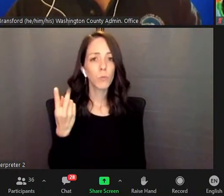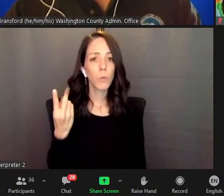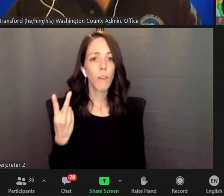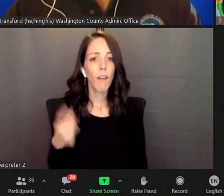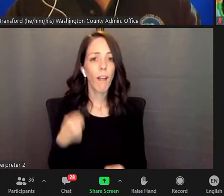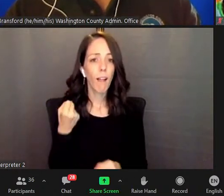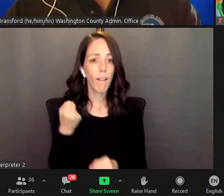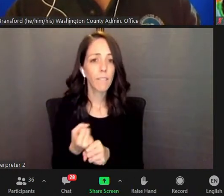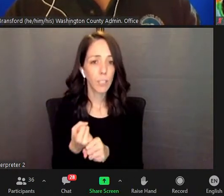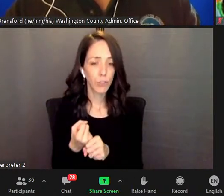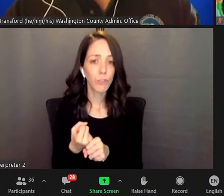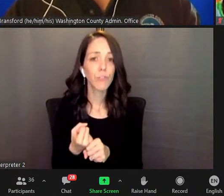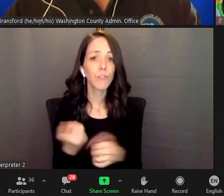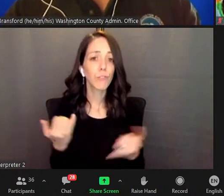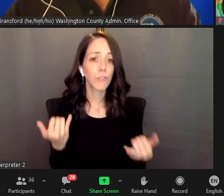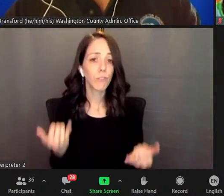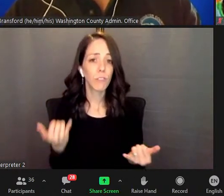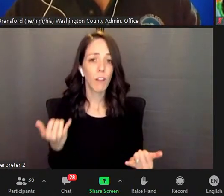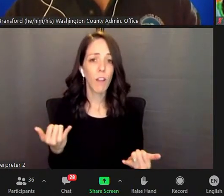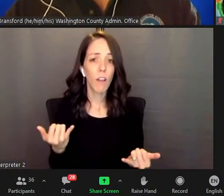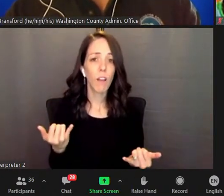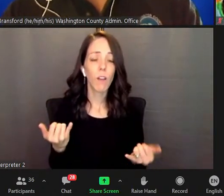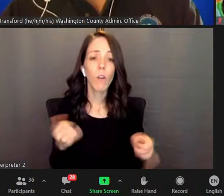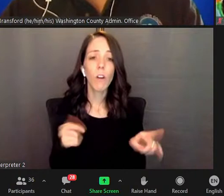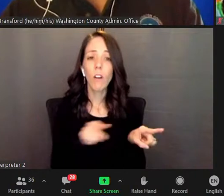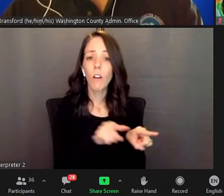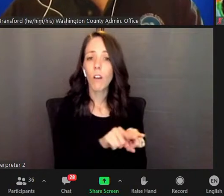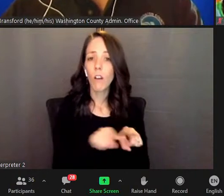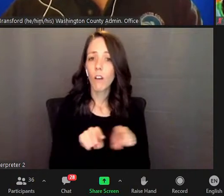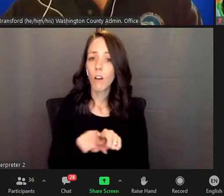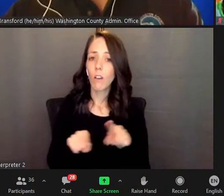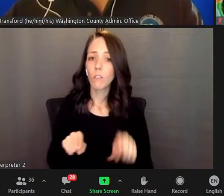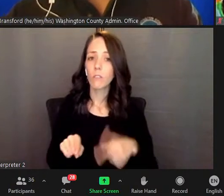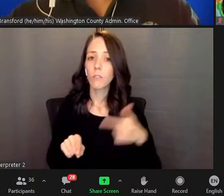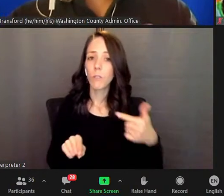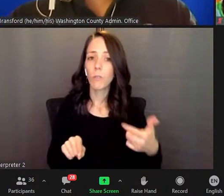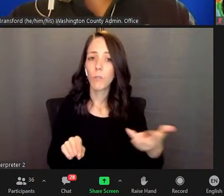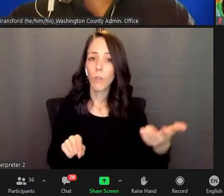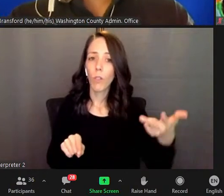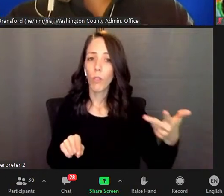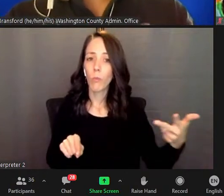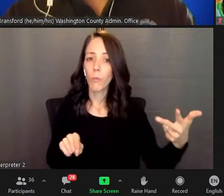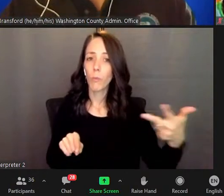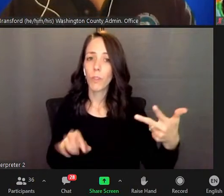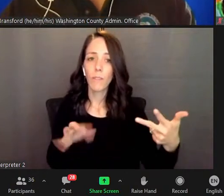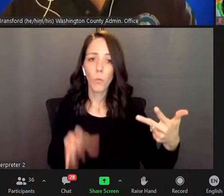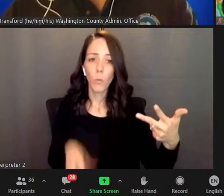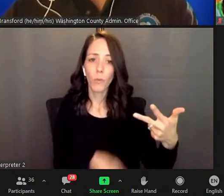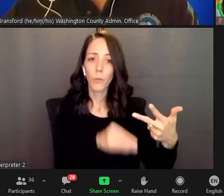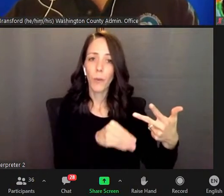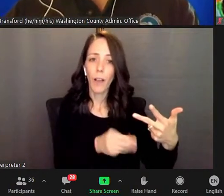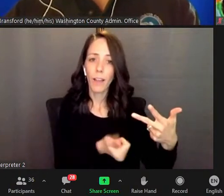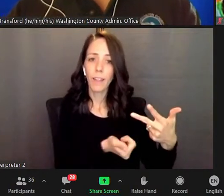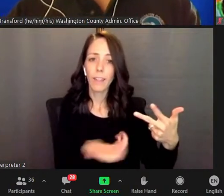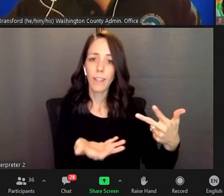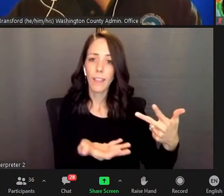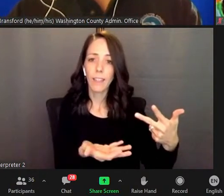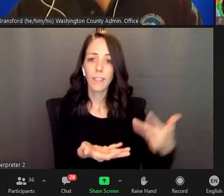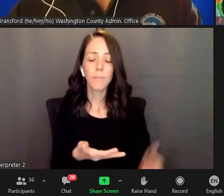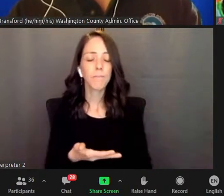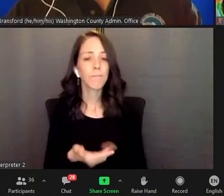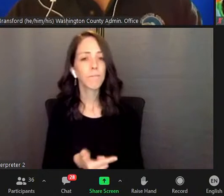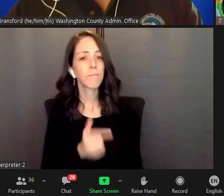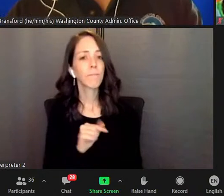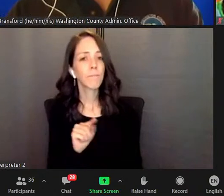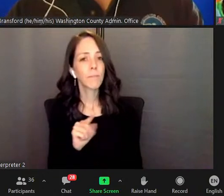of Directors, as well as to my other 3 colleagues as well. I'll just make the quick, thank